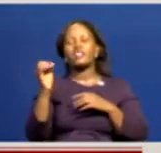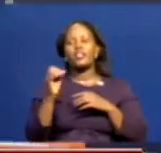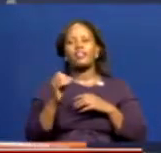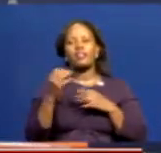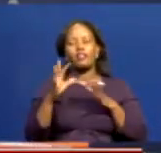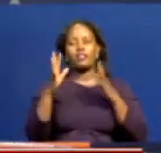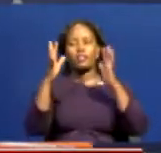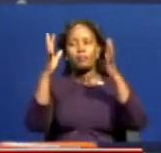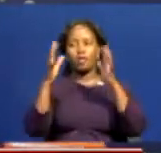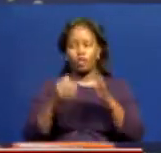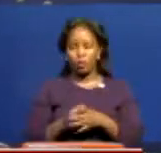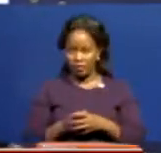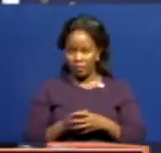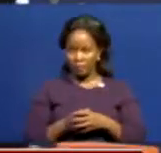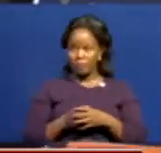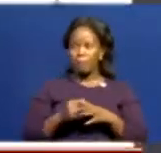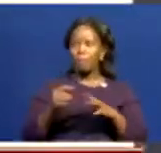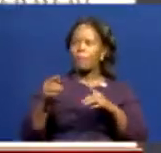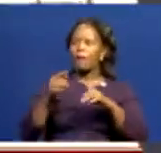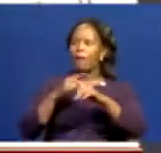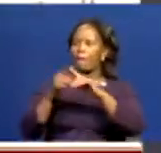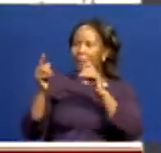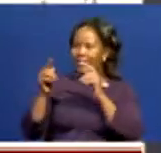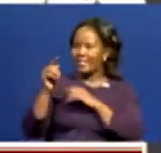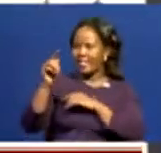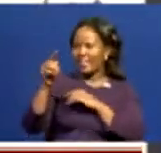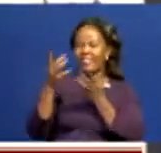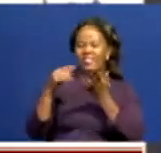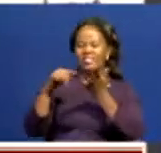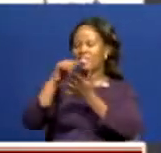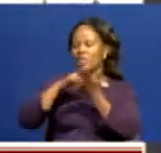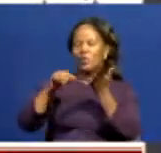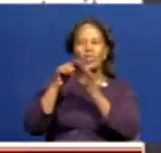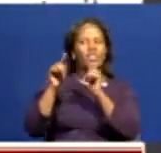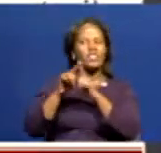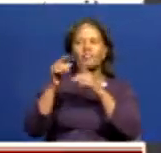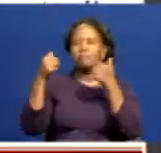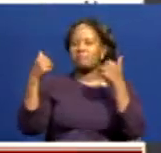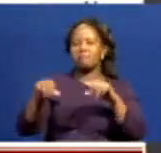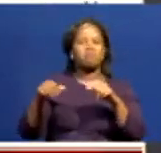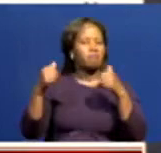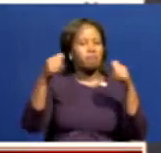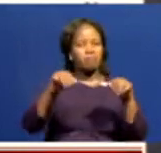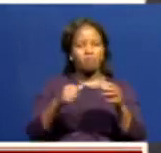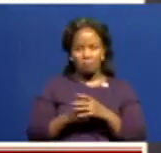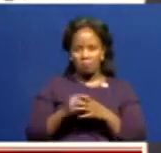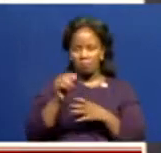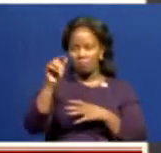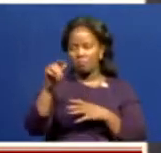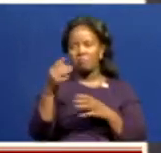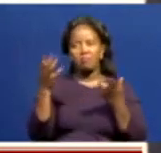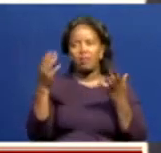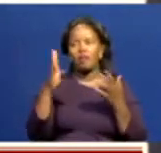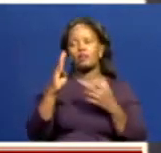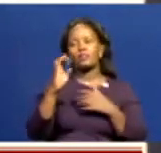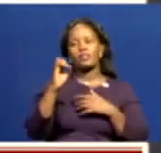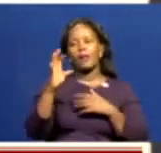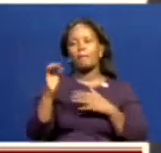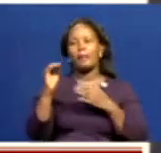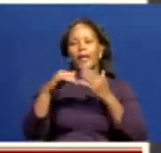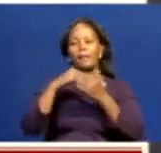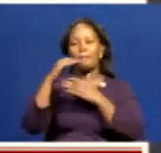independence. But it was a circulatory coin just like any other coin. It's a bimetallic coin, so it